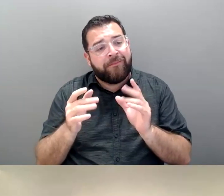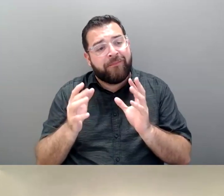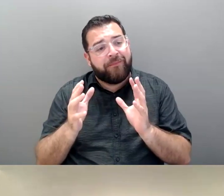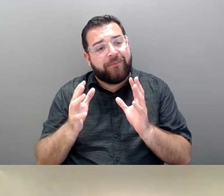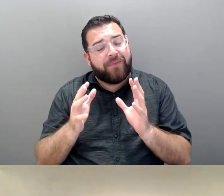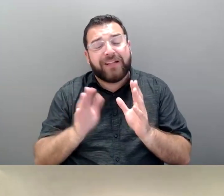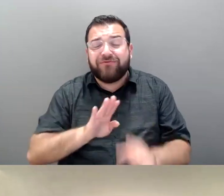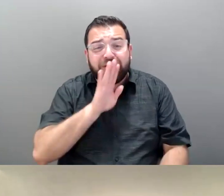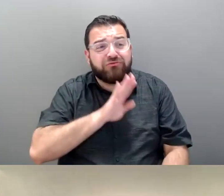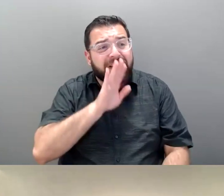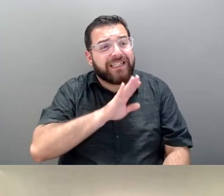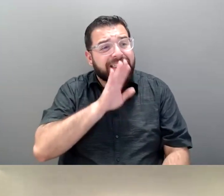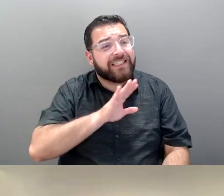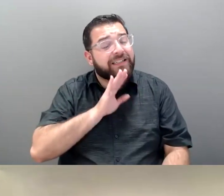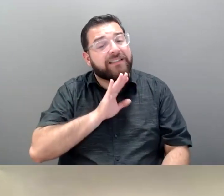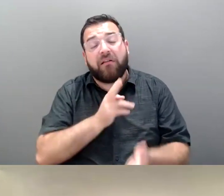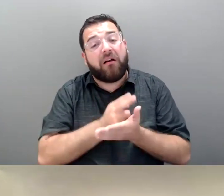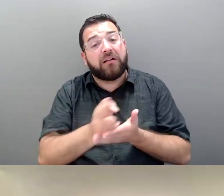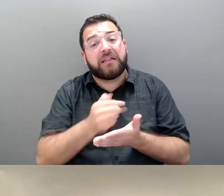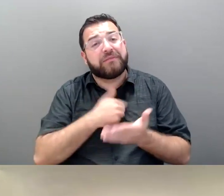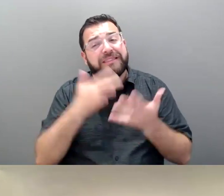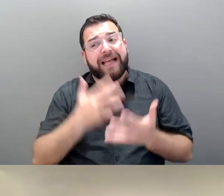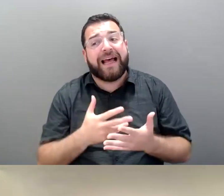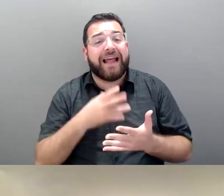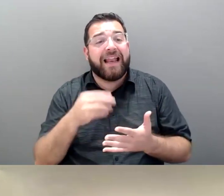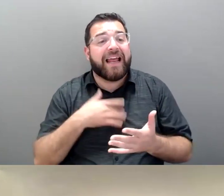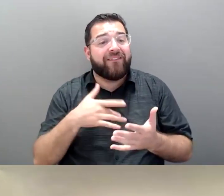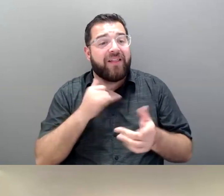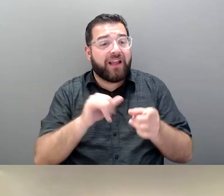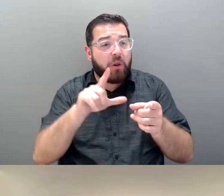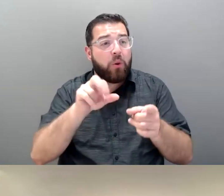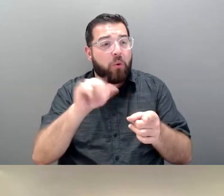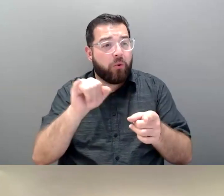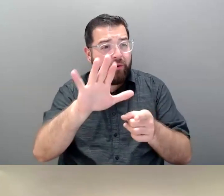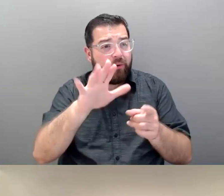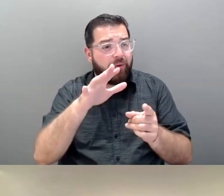it's just frustrating because I'm just sad. And I think to Lori's point, it's like, yeah,